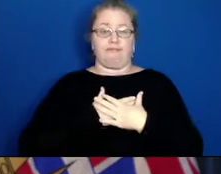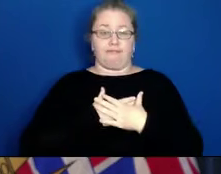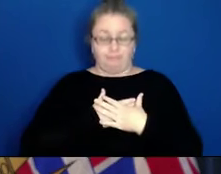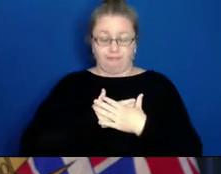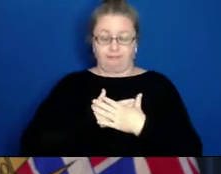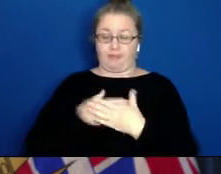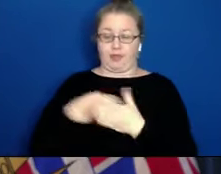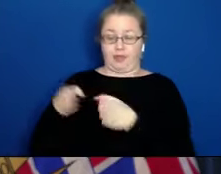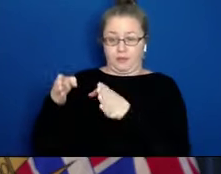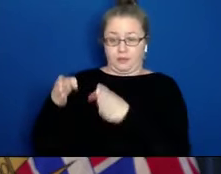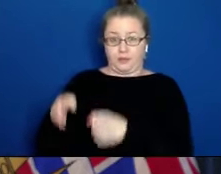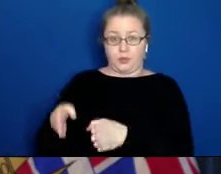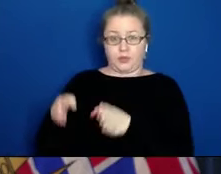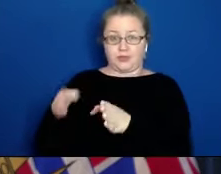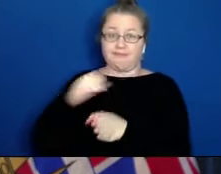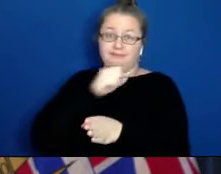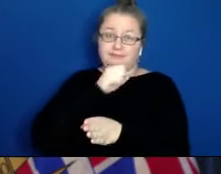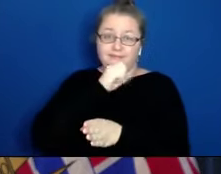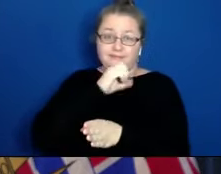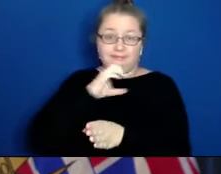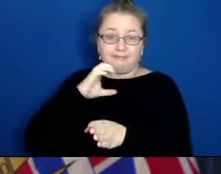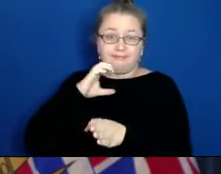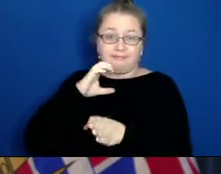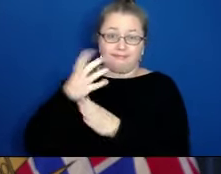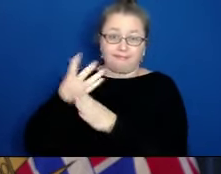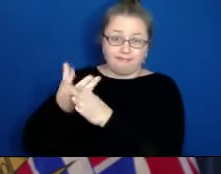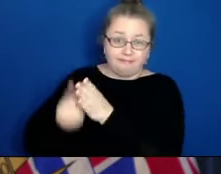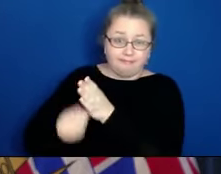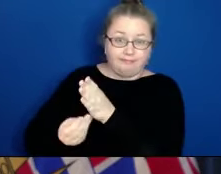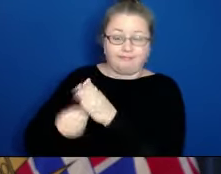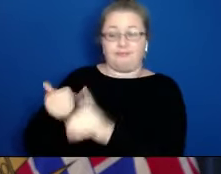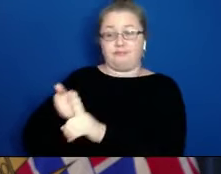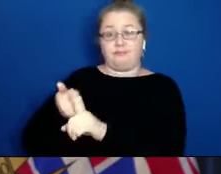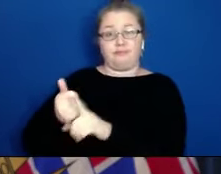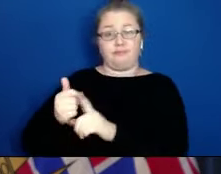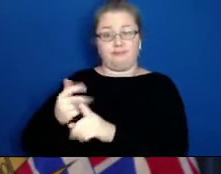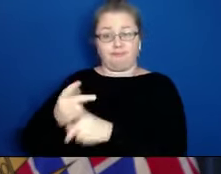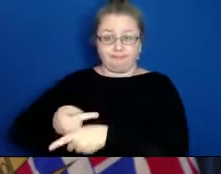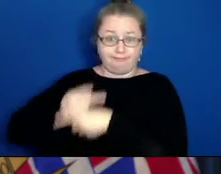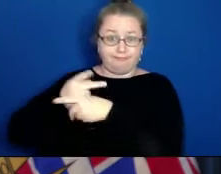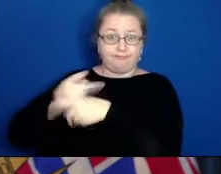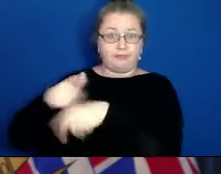this person, one of our seniors who we've lost from long-term care.